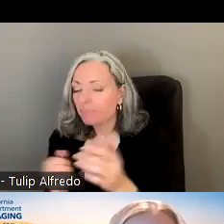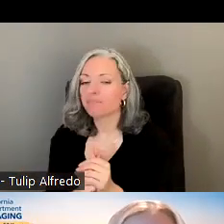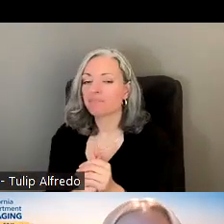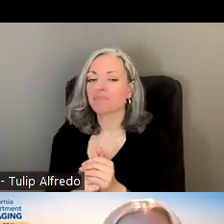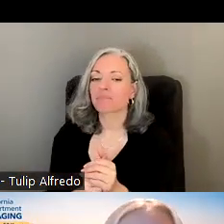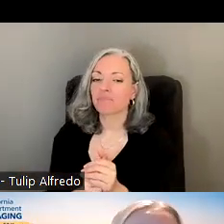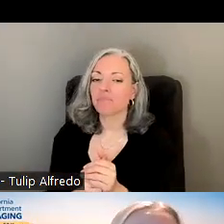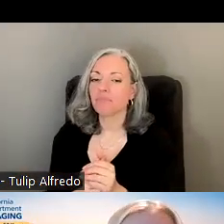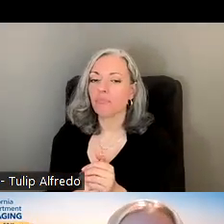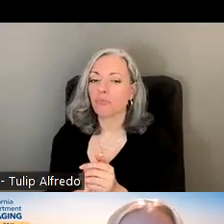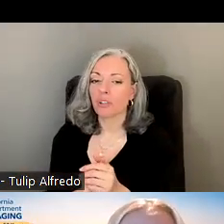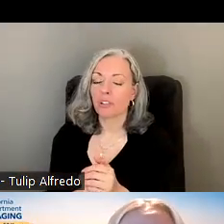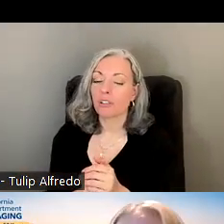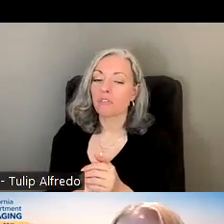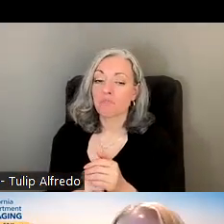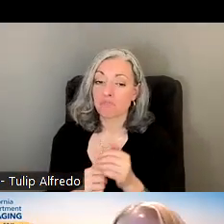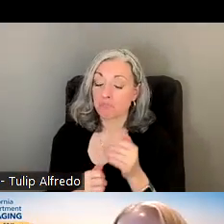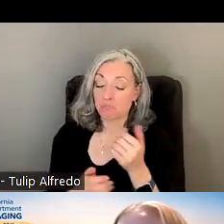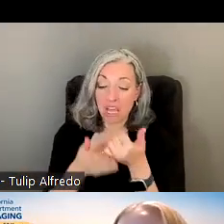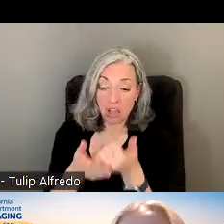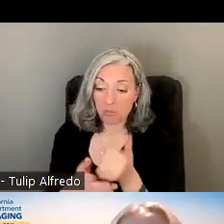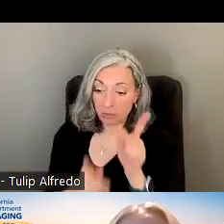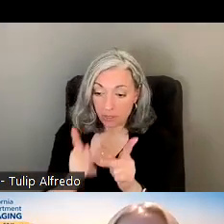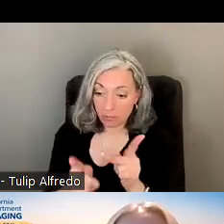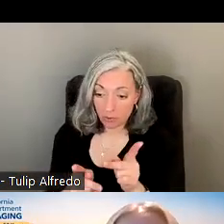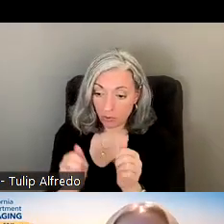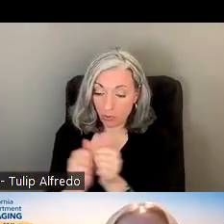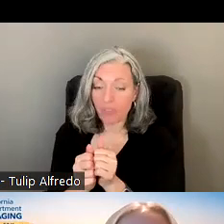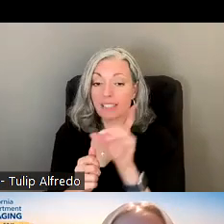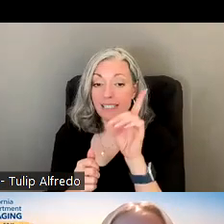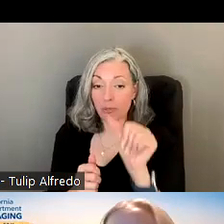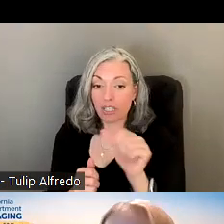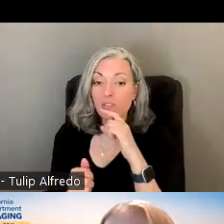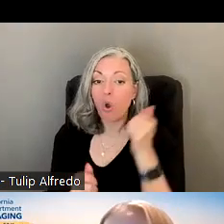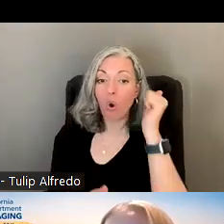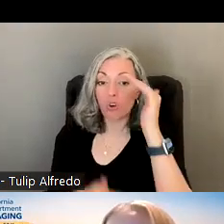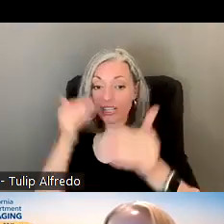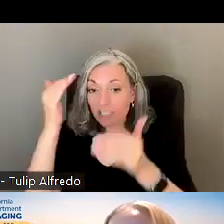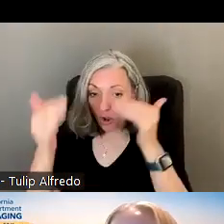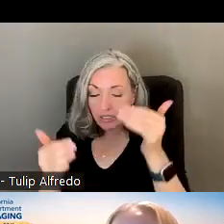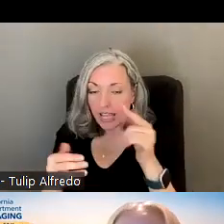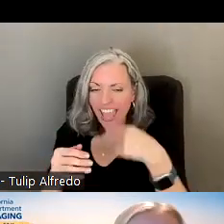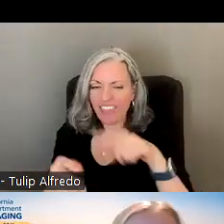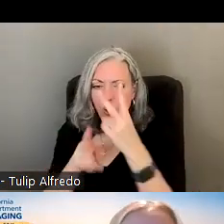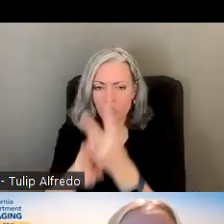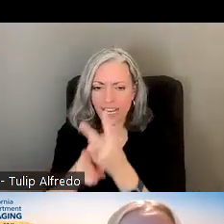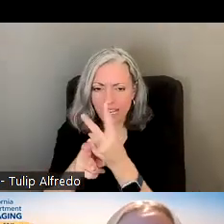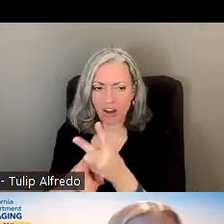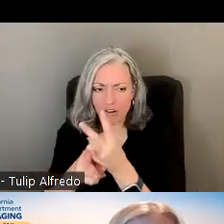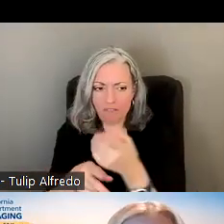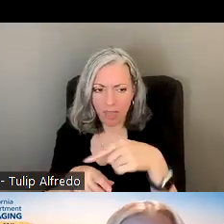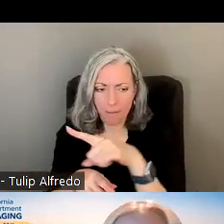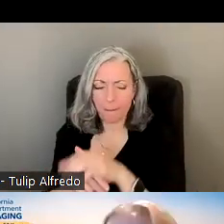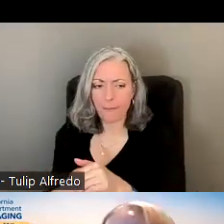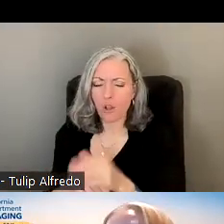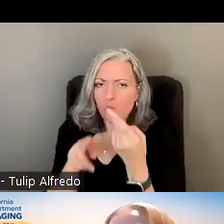for older adults, people with disabilities, and caregivers? And also think about what are the long-term outcomes, even